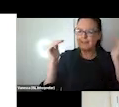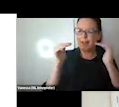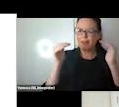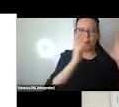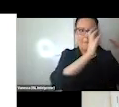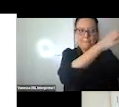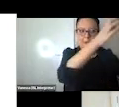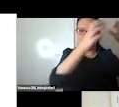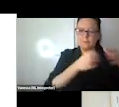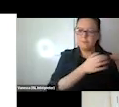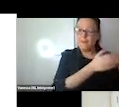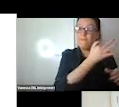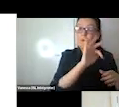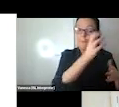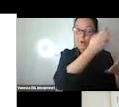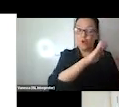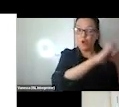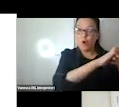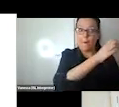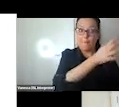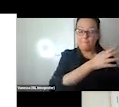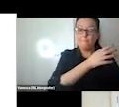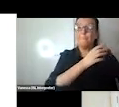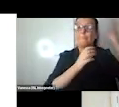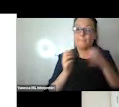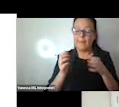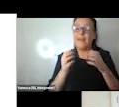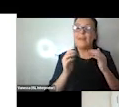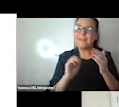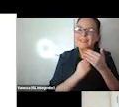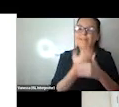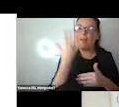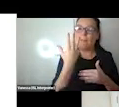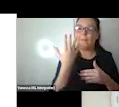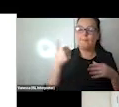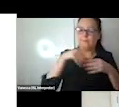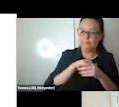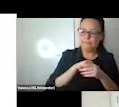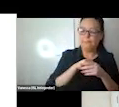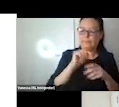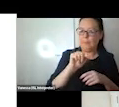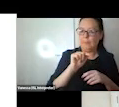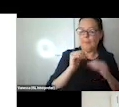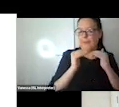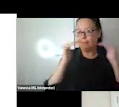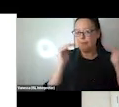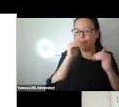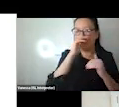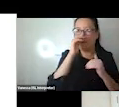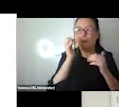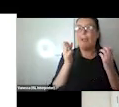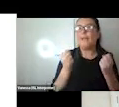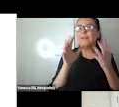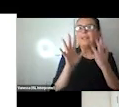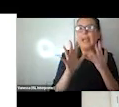involved in developing this standard. And with that, there was over 10 user bodies such